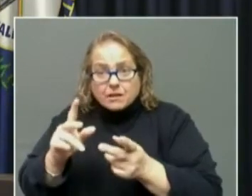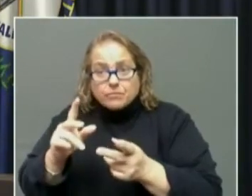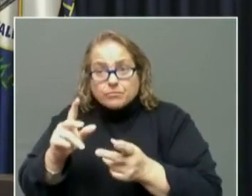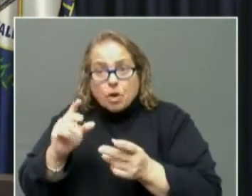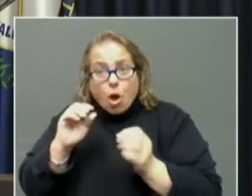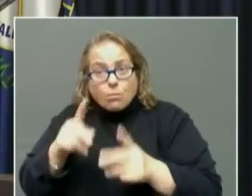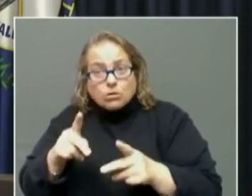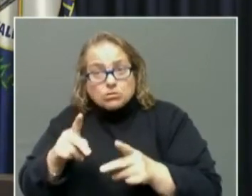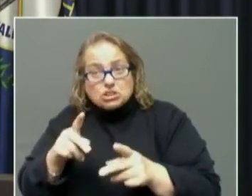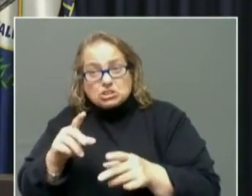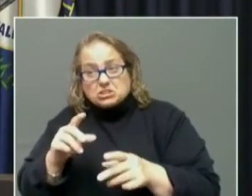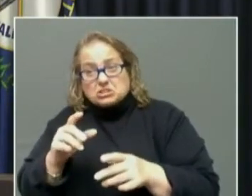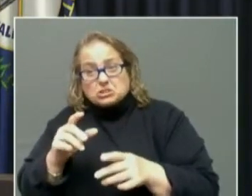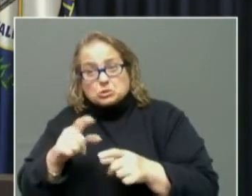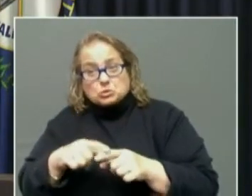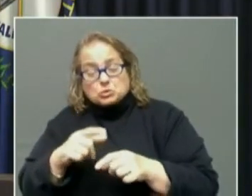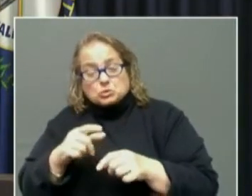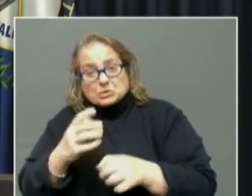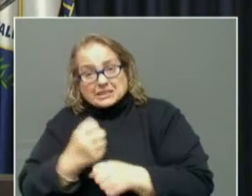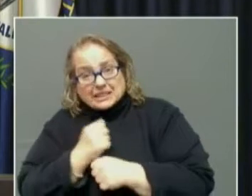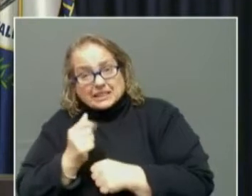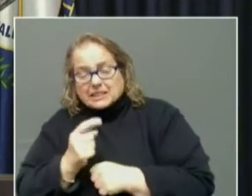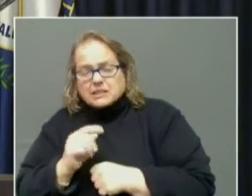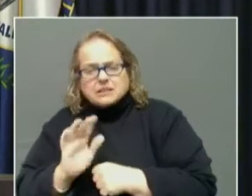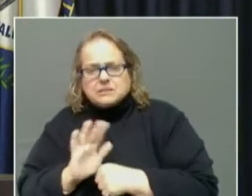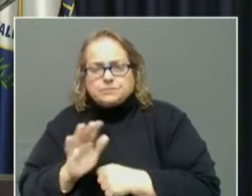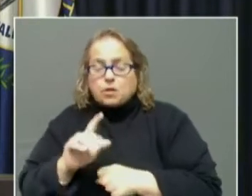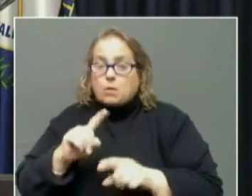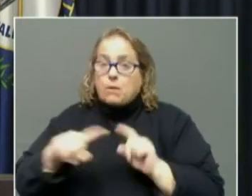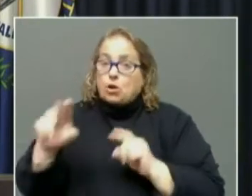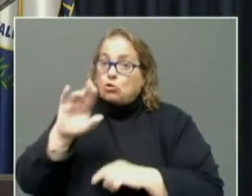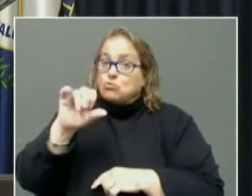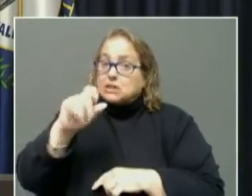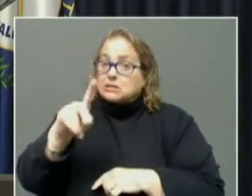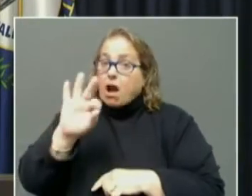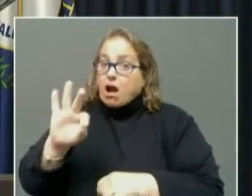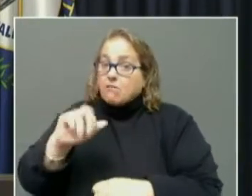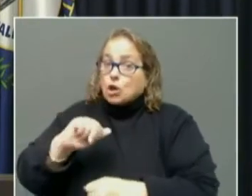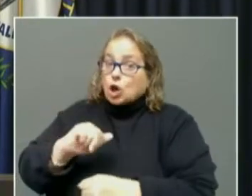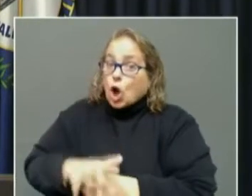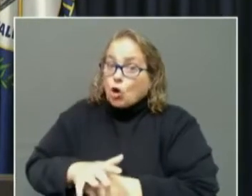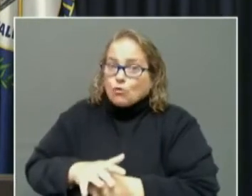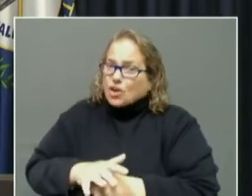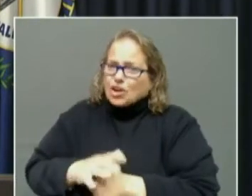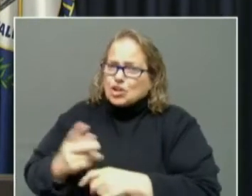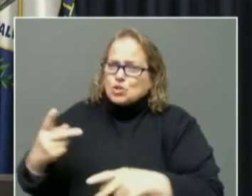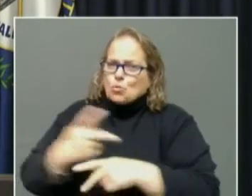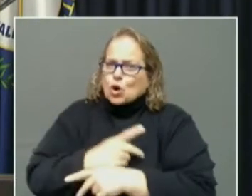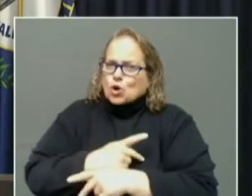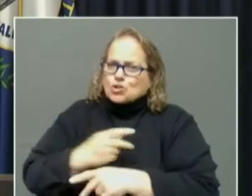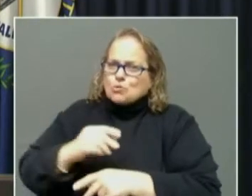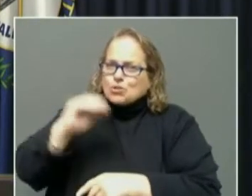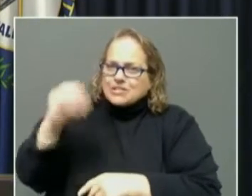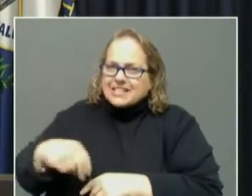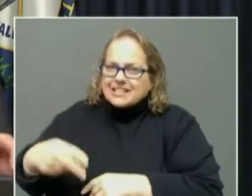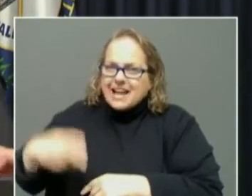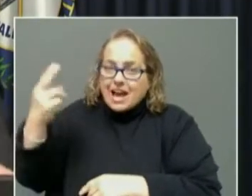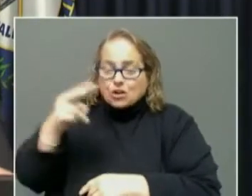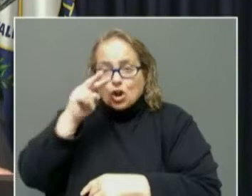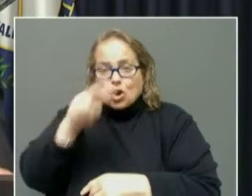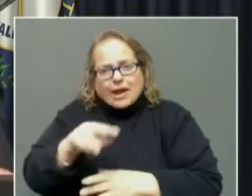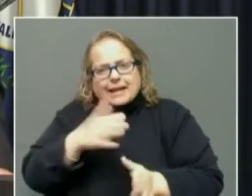not of just of getting COVID, but of dying of COVID. If you look at the deaths we've had in the United States versus the